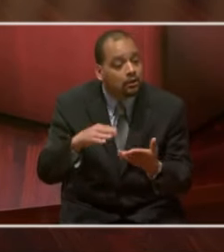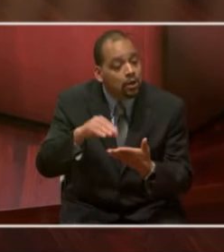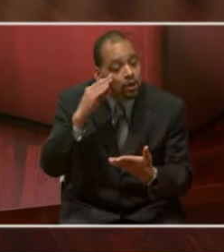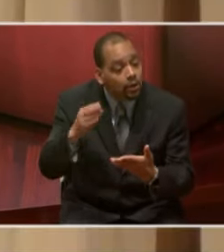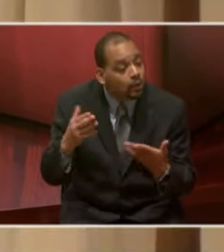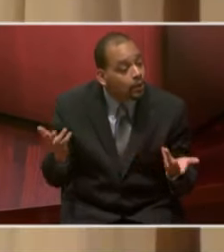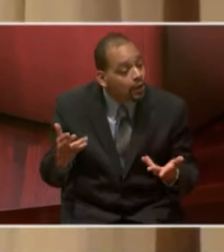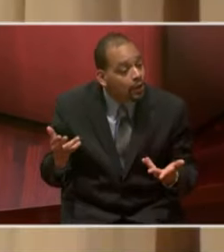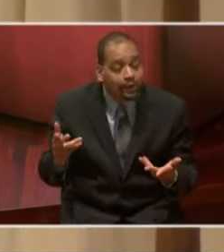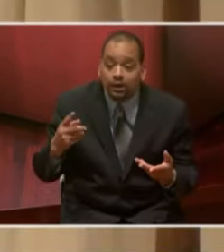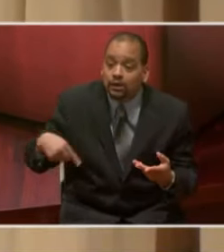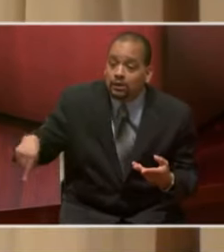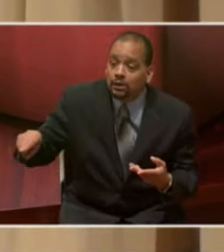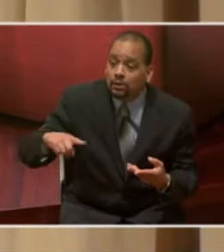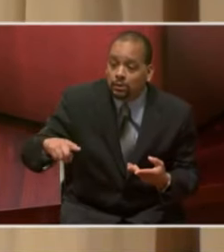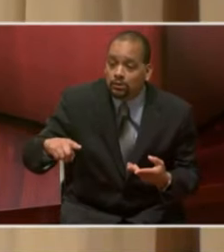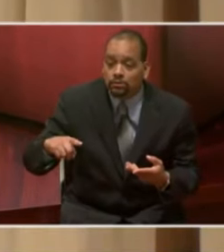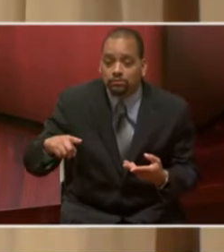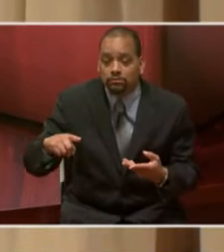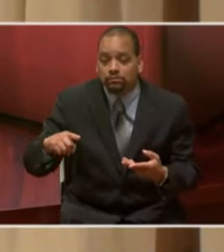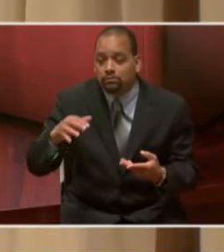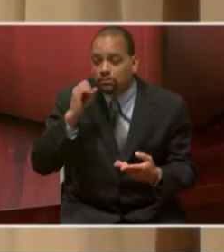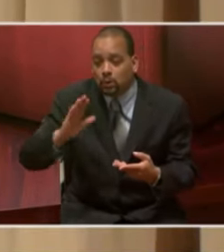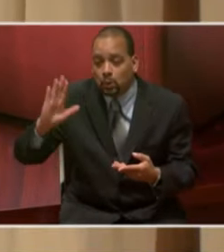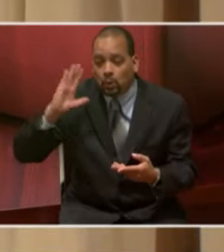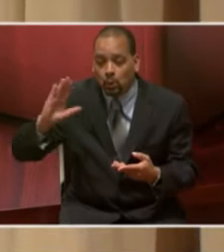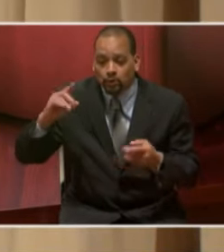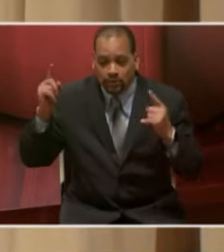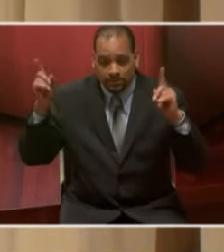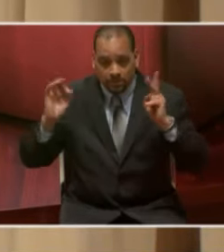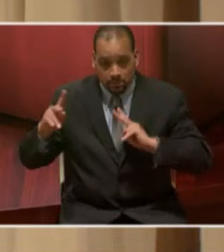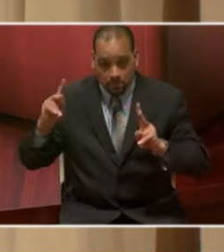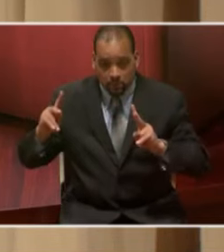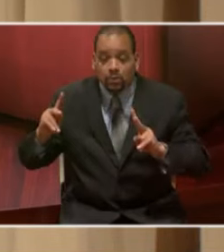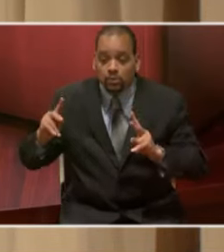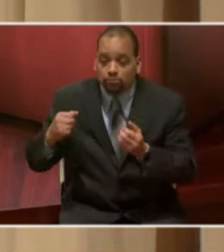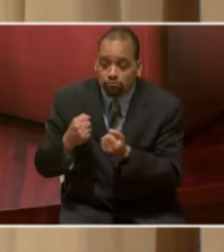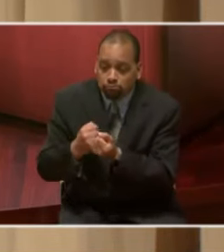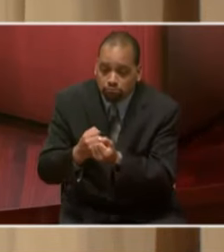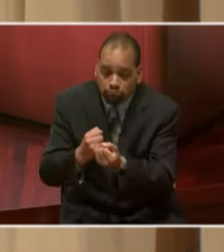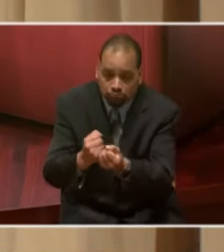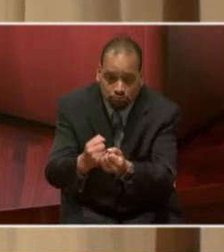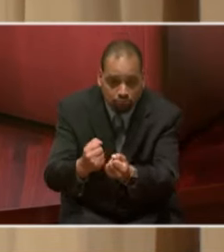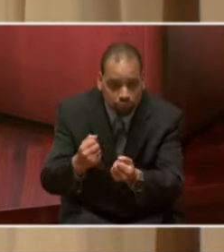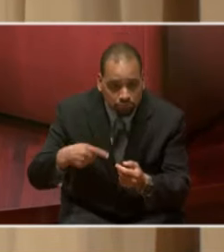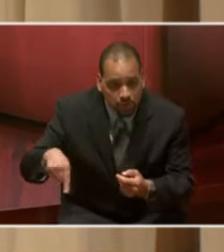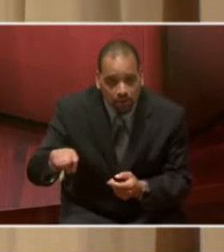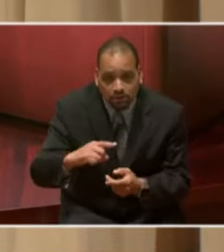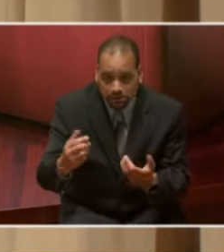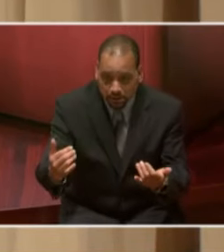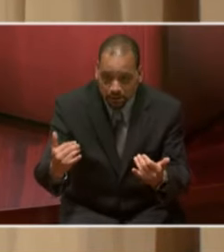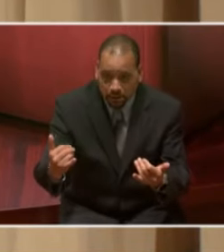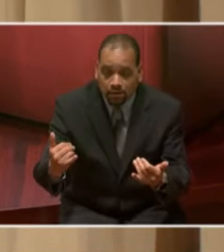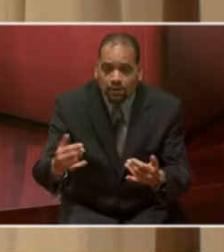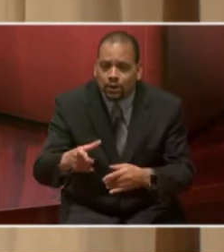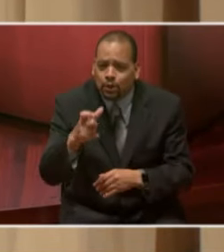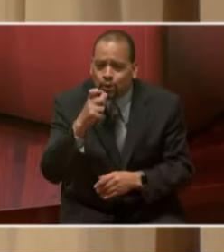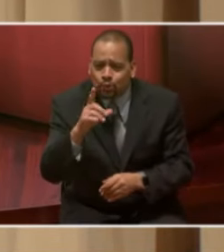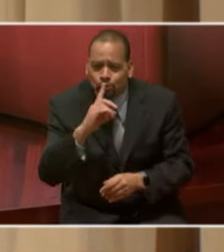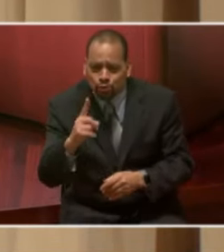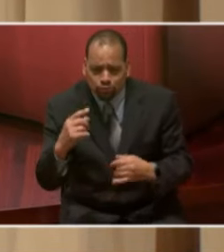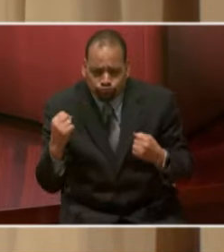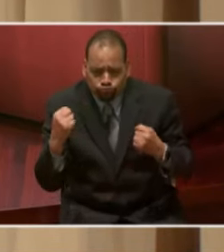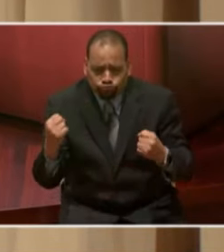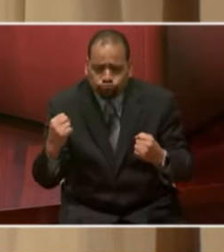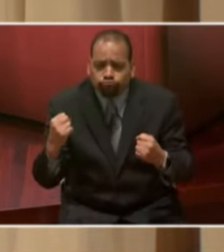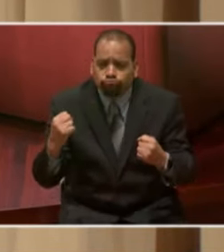outside world, but to be arrested in Nashville, or to be arrested in Birmingham, or Montgomery,